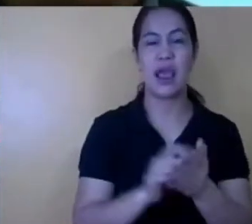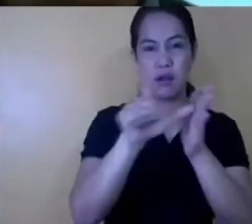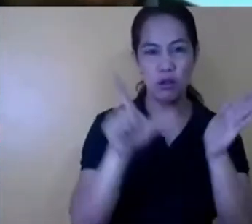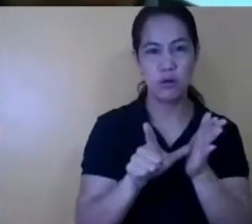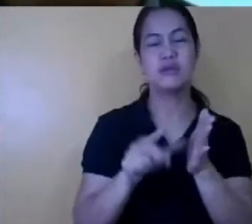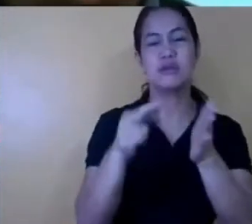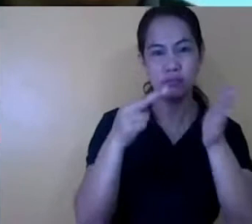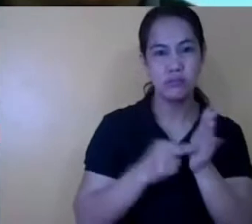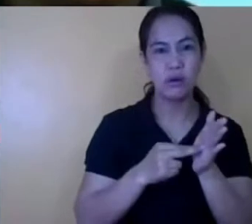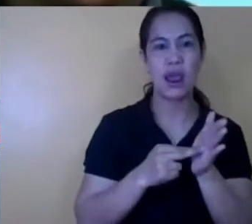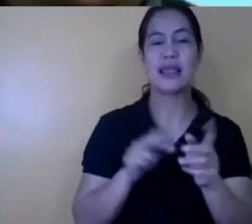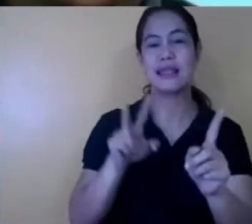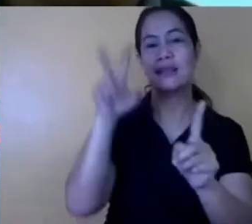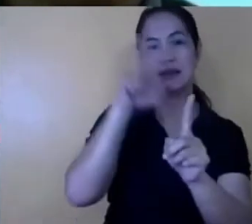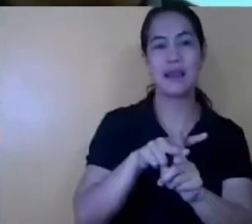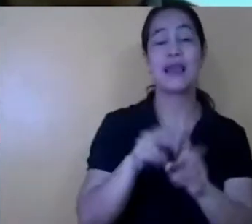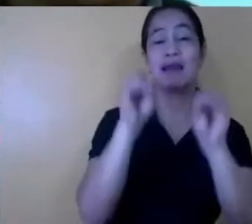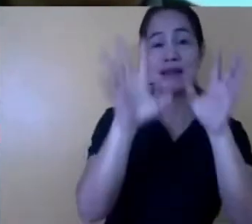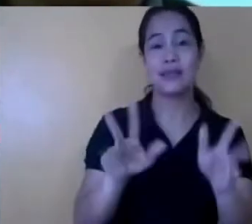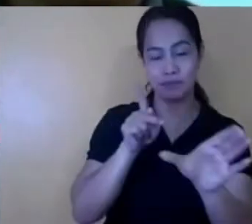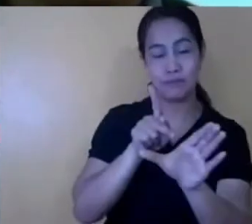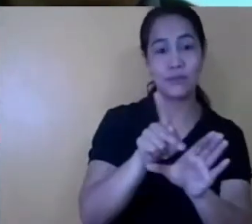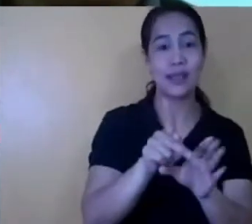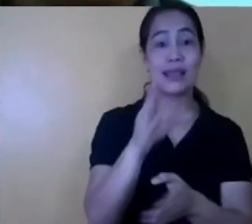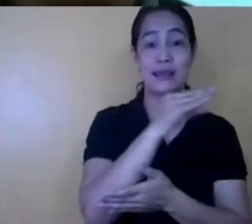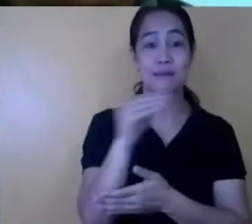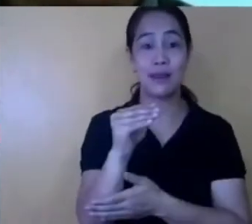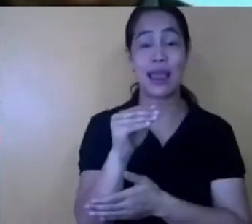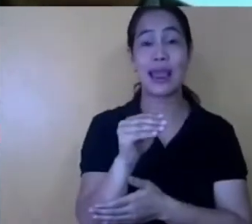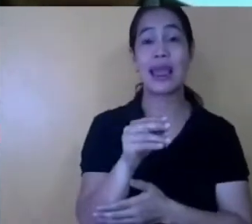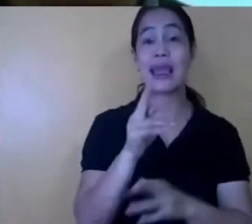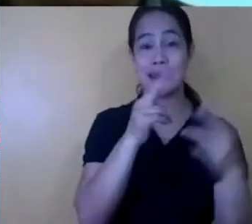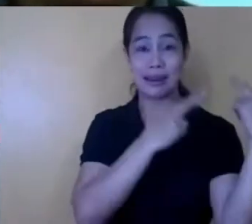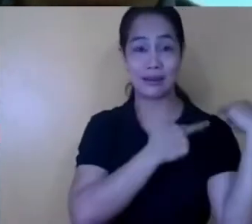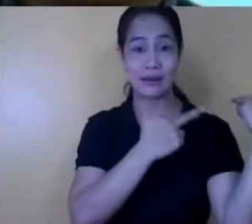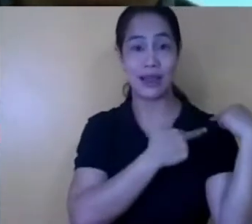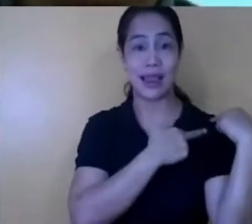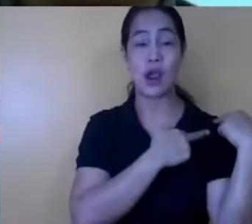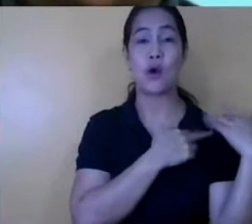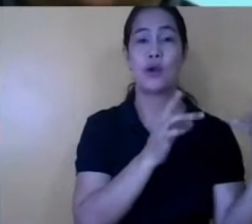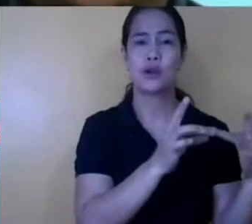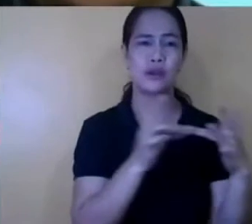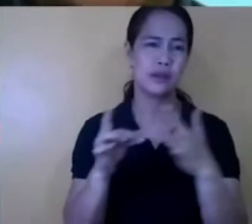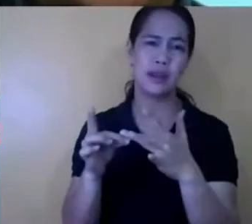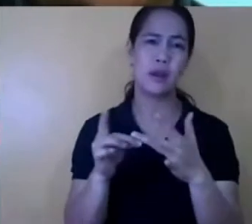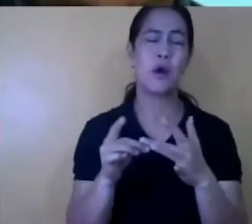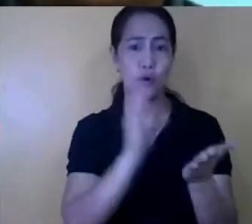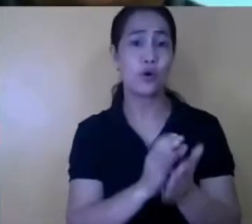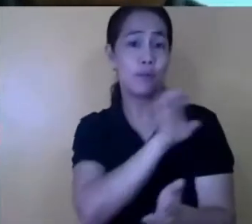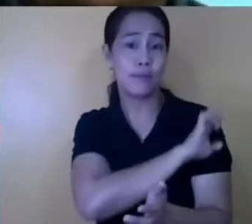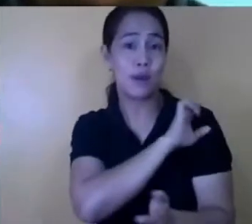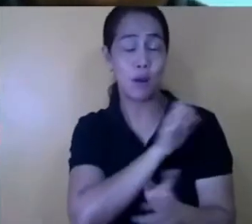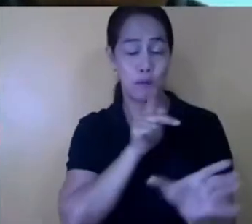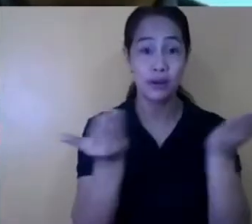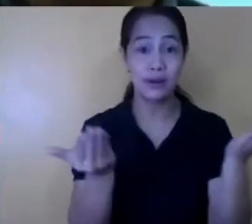apply to the teaching profession and the responsibilities specified in the Code of Ethics for Professional Teachers. We